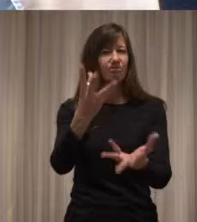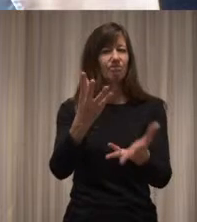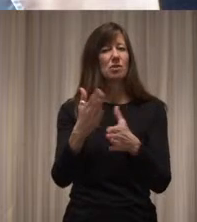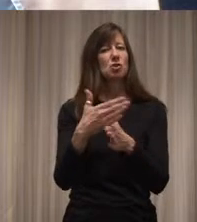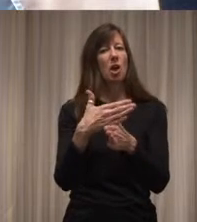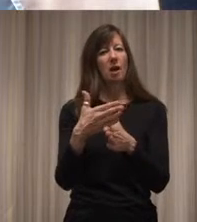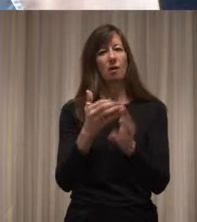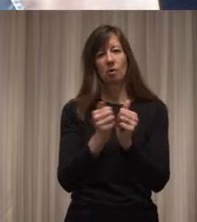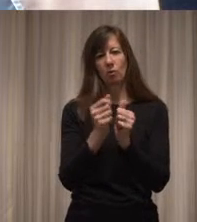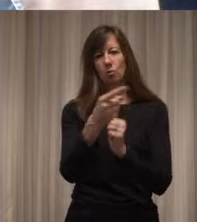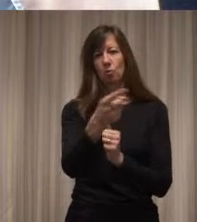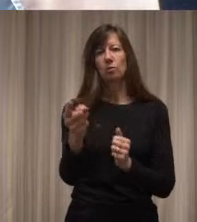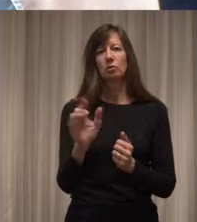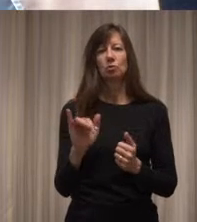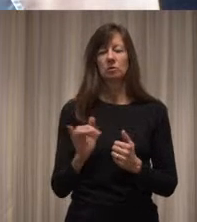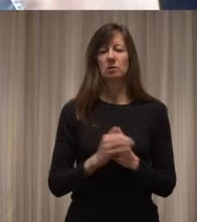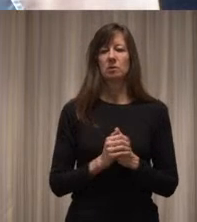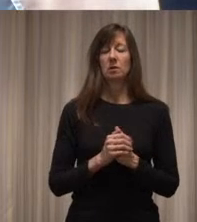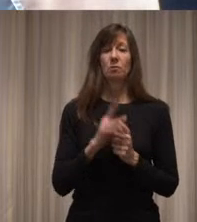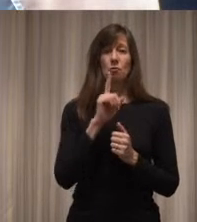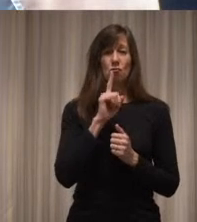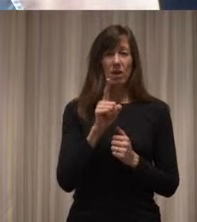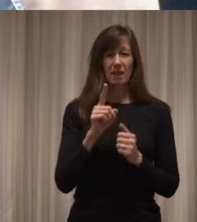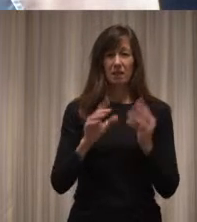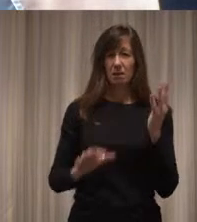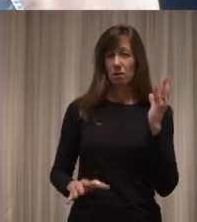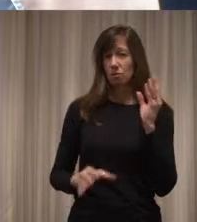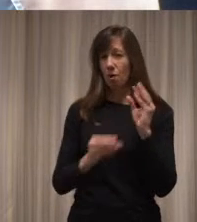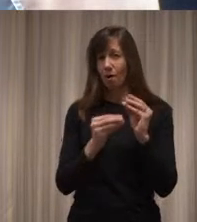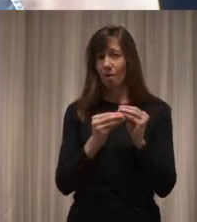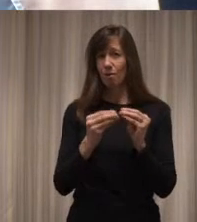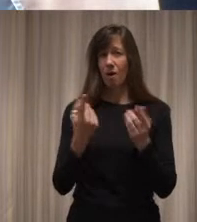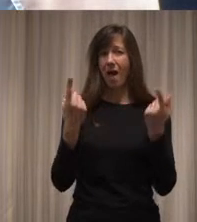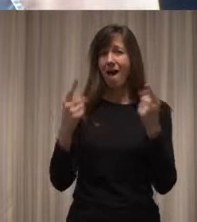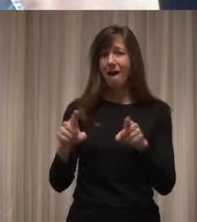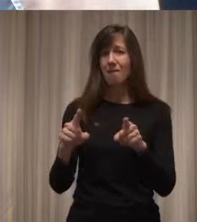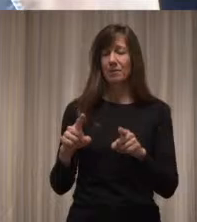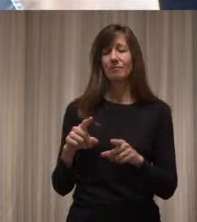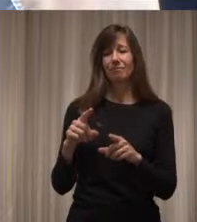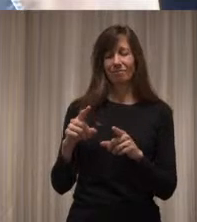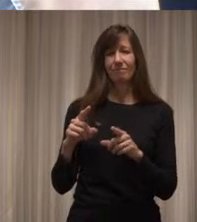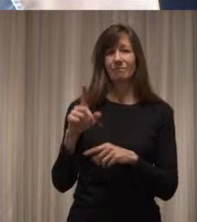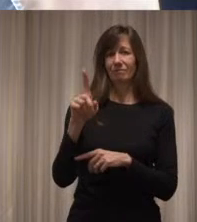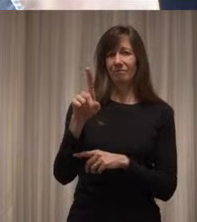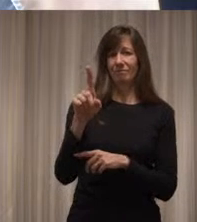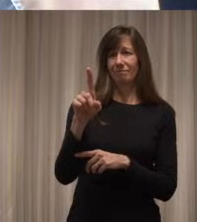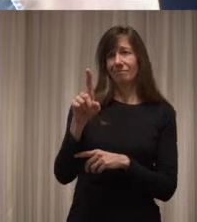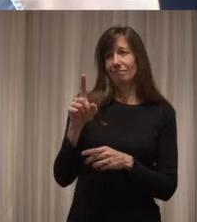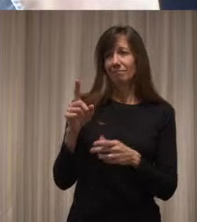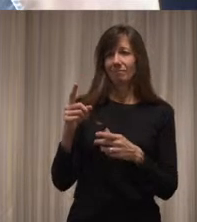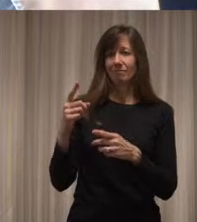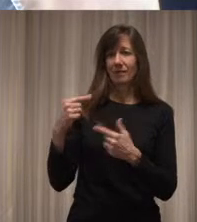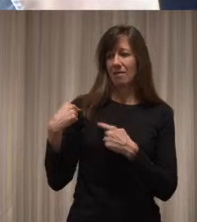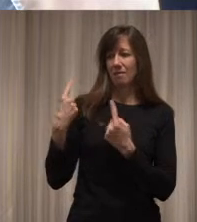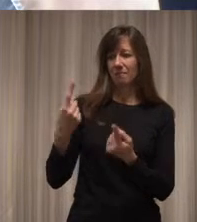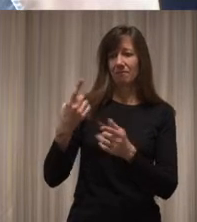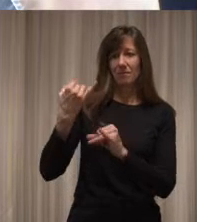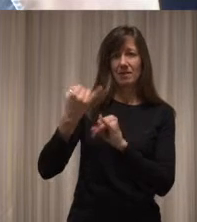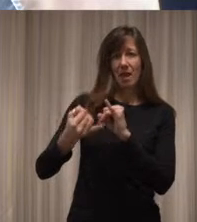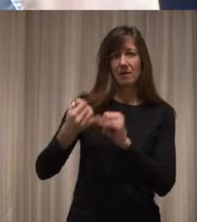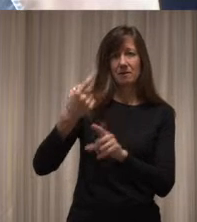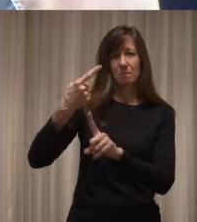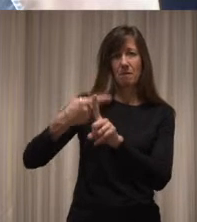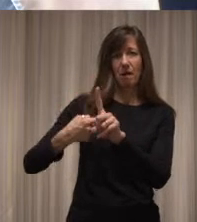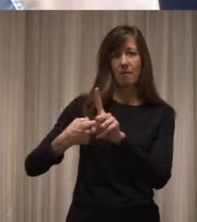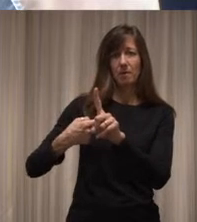last month period, meaning that in about the last 4 or 5 weeks, we've had well over